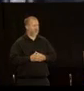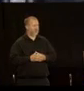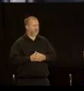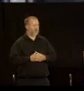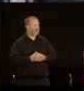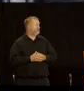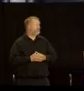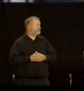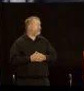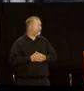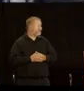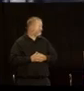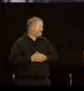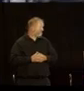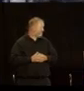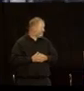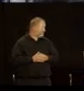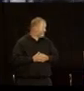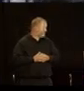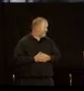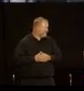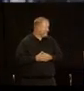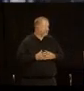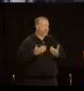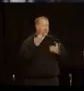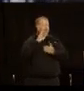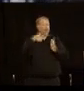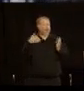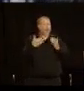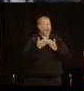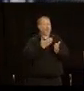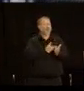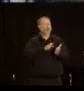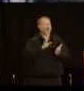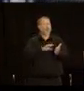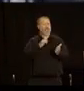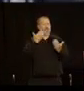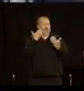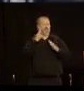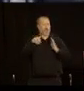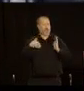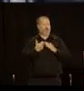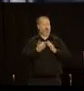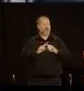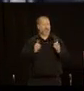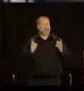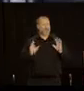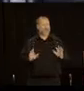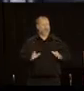I feel like it's Jeopardy. I don't know the whole theme song, but.